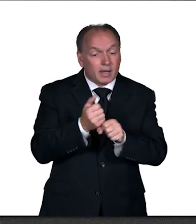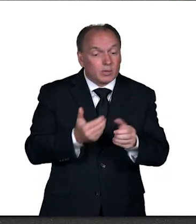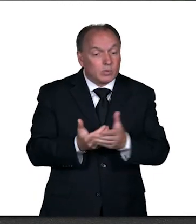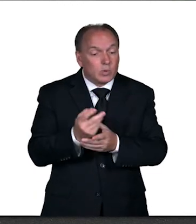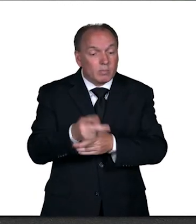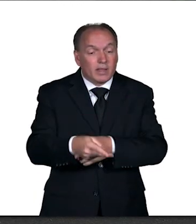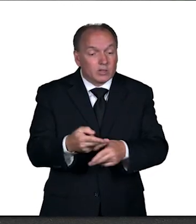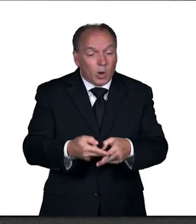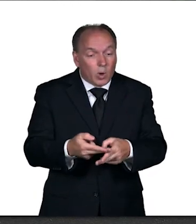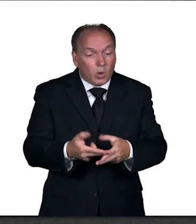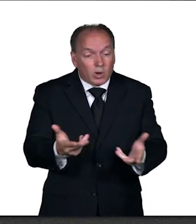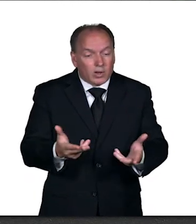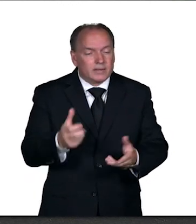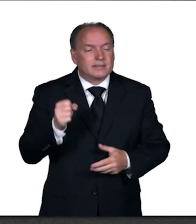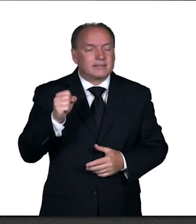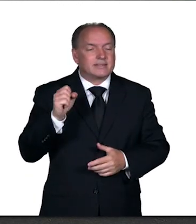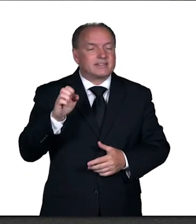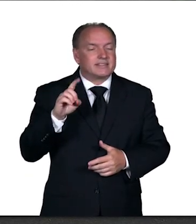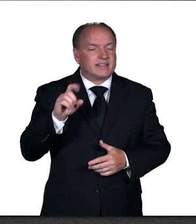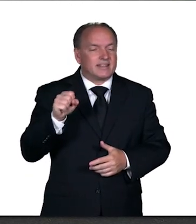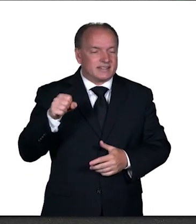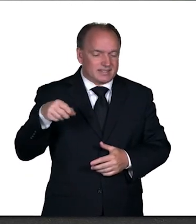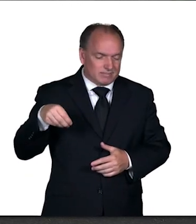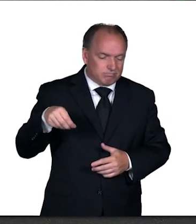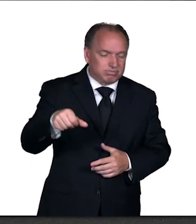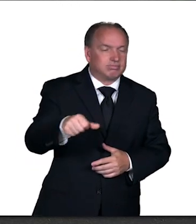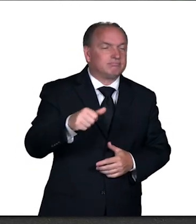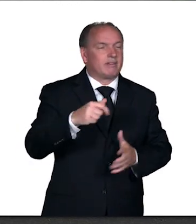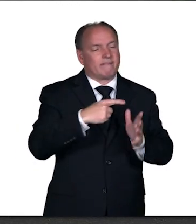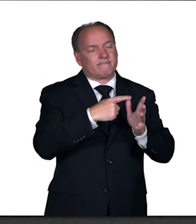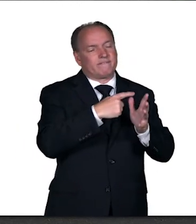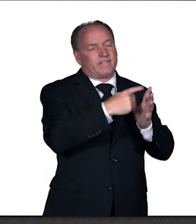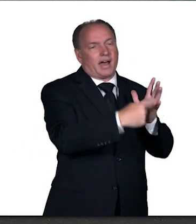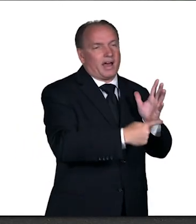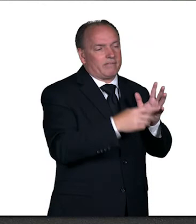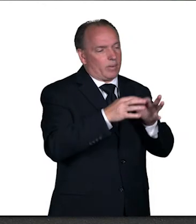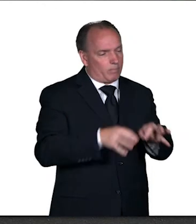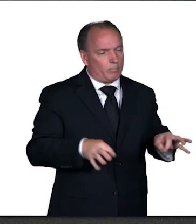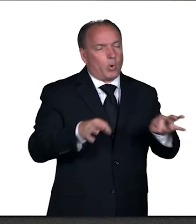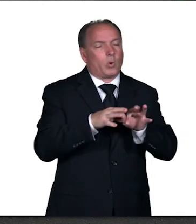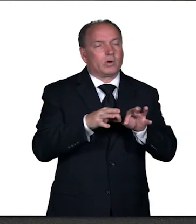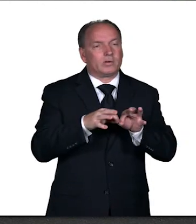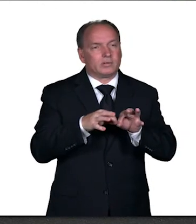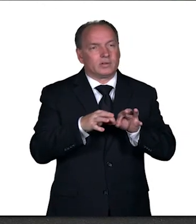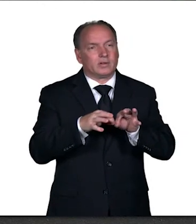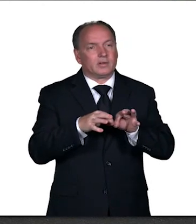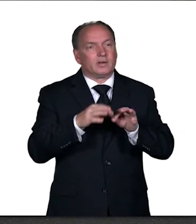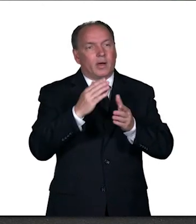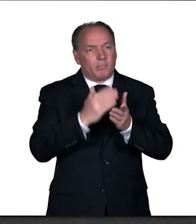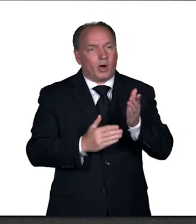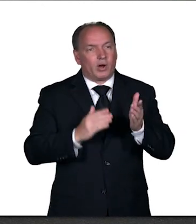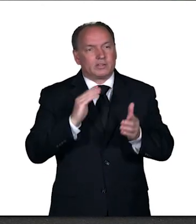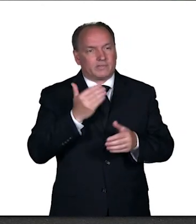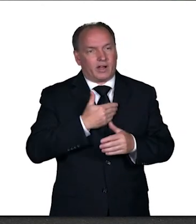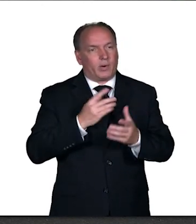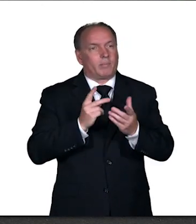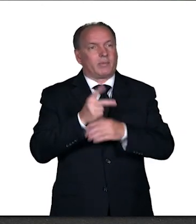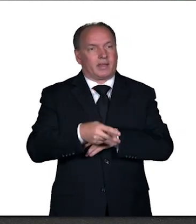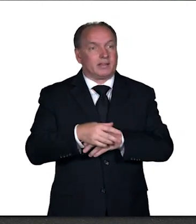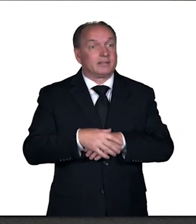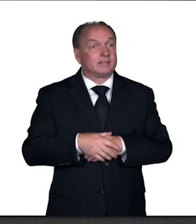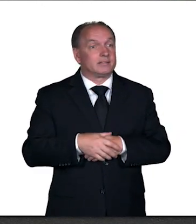make new plants, which are called the seeds. Good. Those are our 5 parts of our